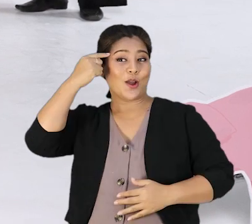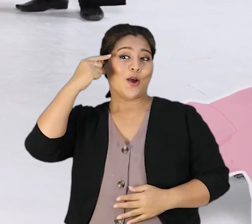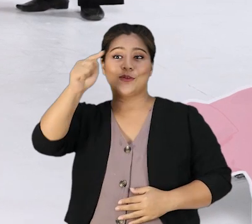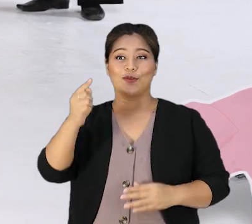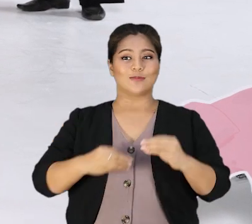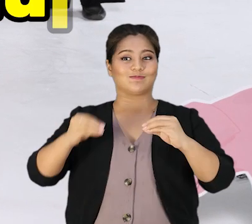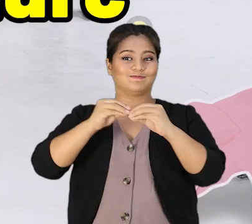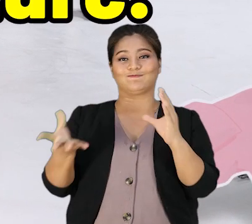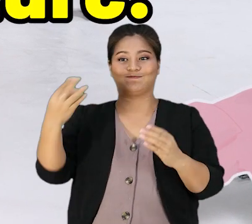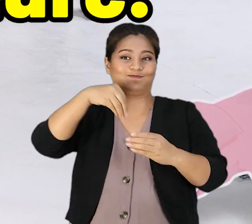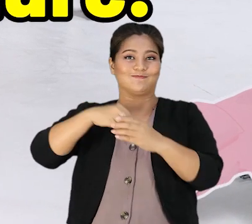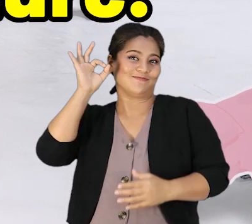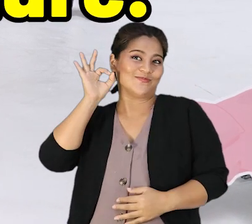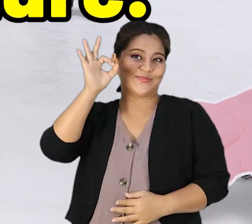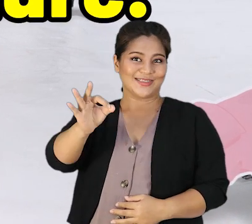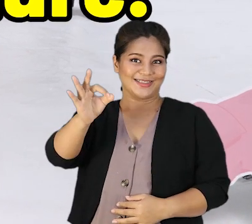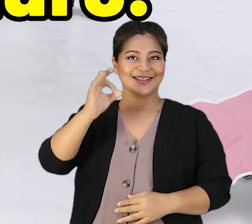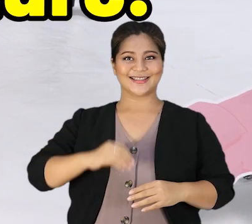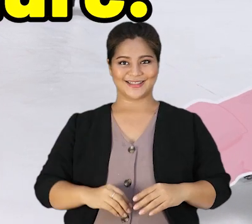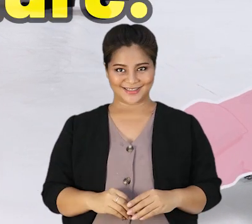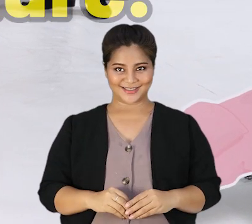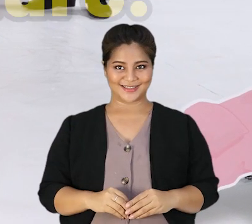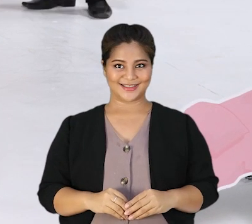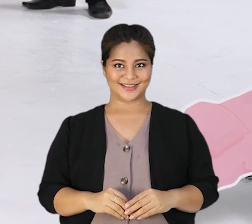Let's break the barriers for a more inclusive future.